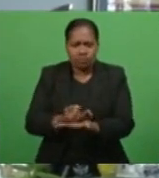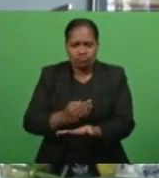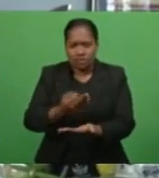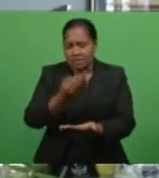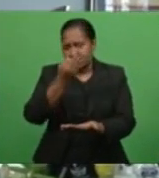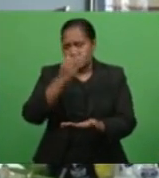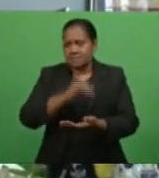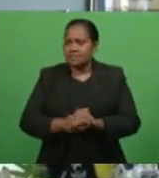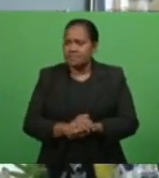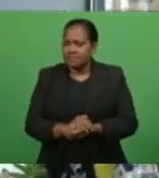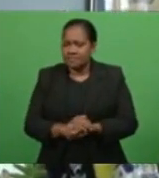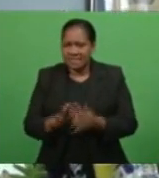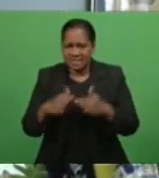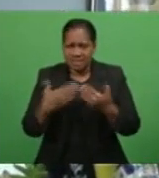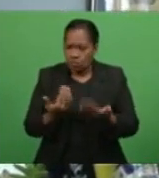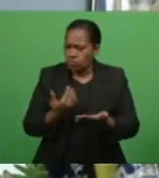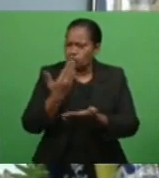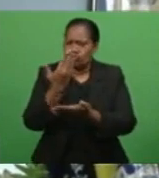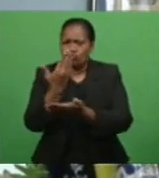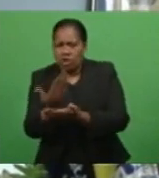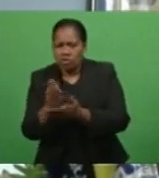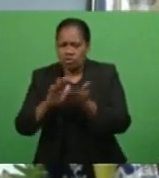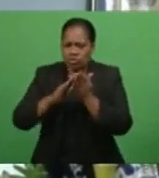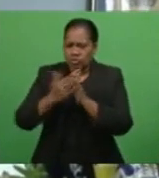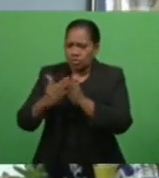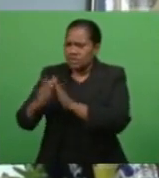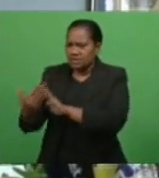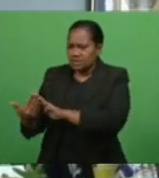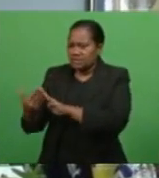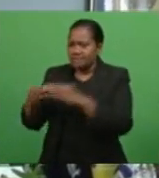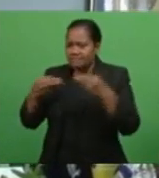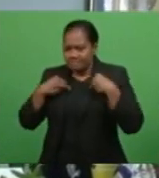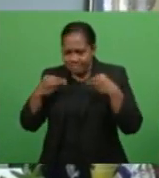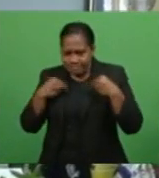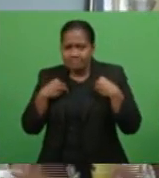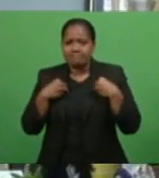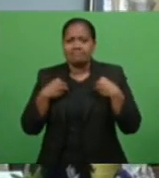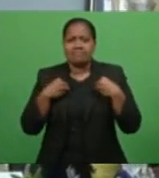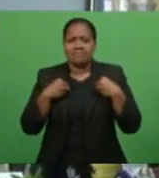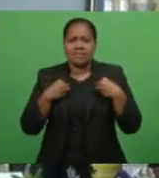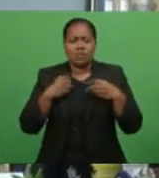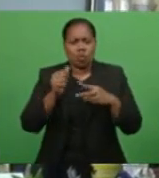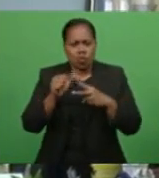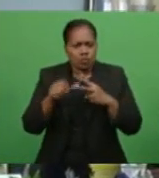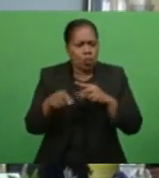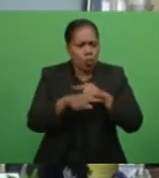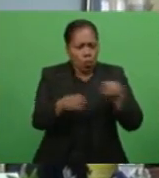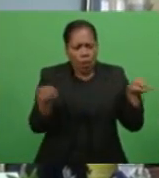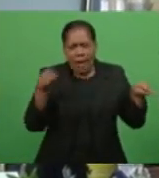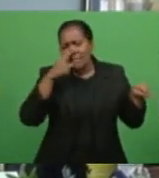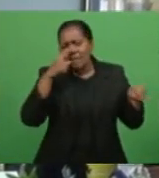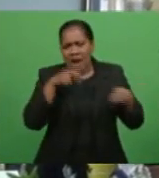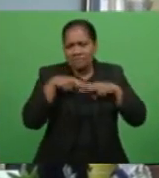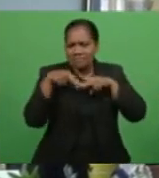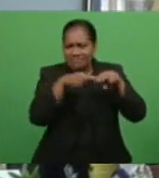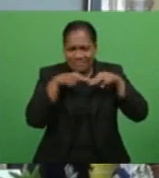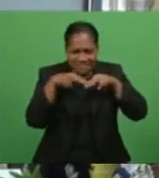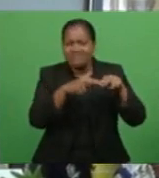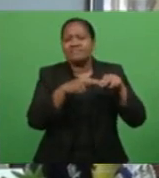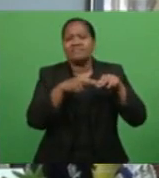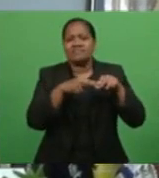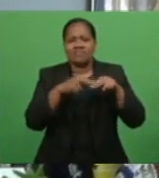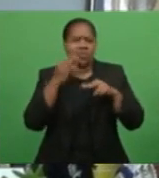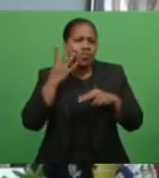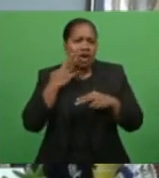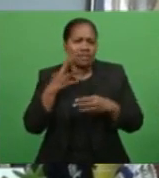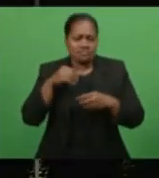We rely on the corporate community as well as the people of Fiji when it comes to our